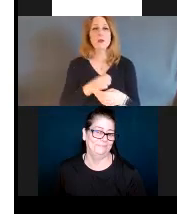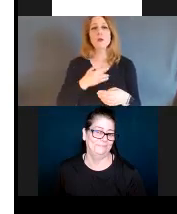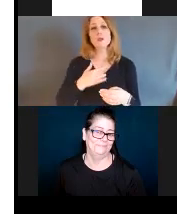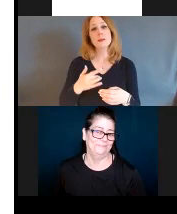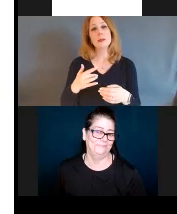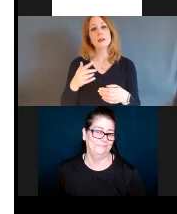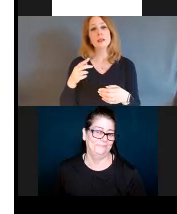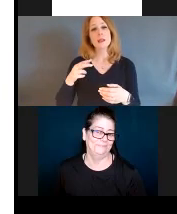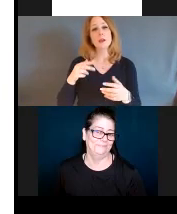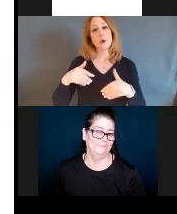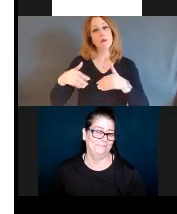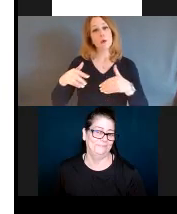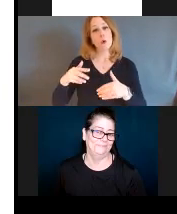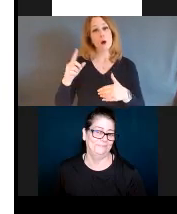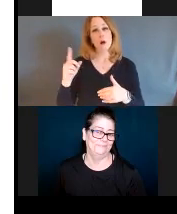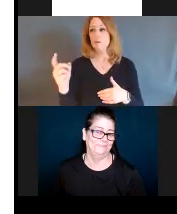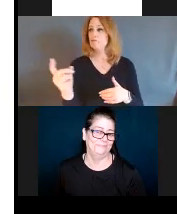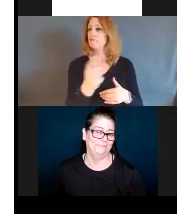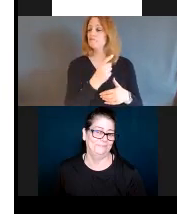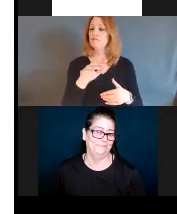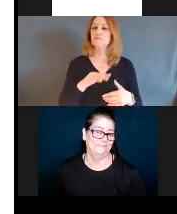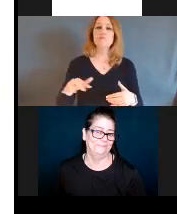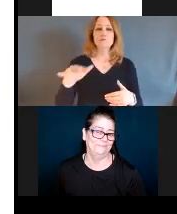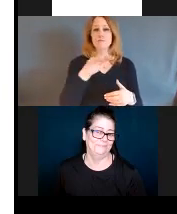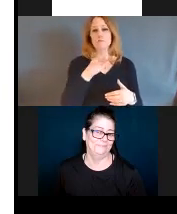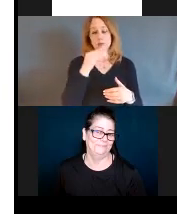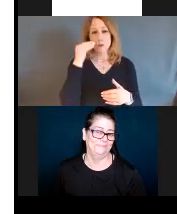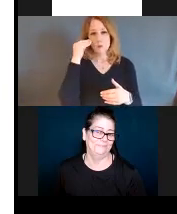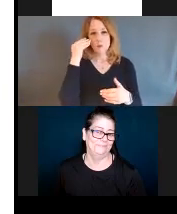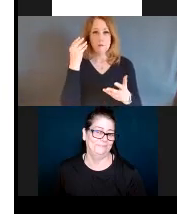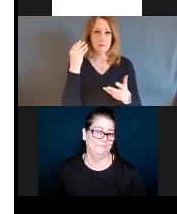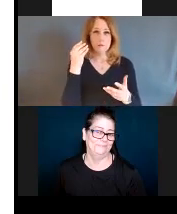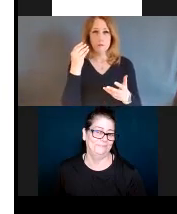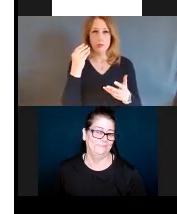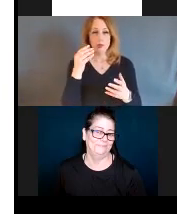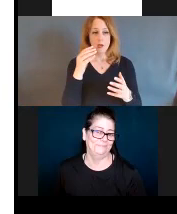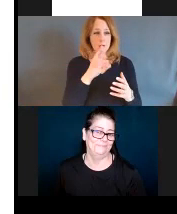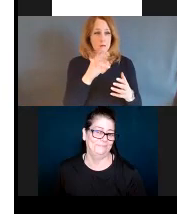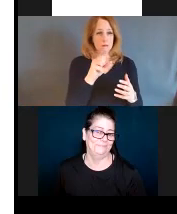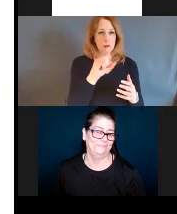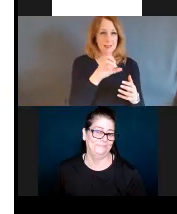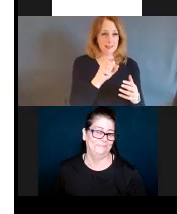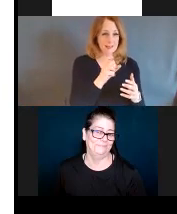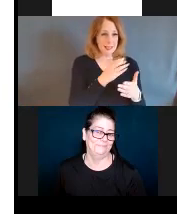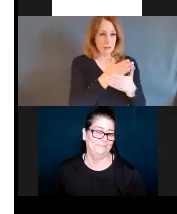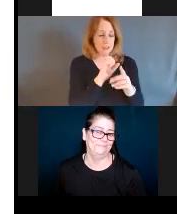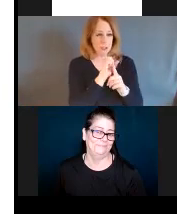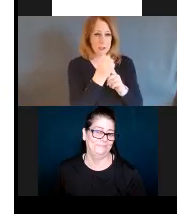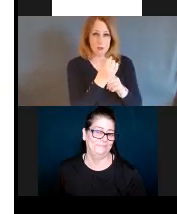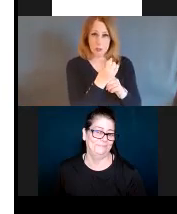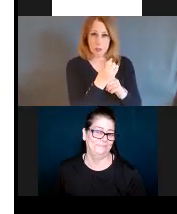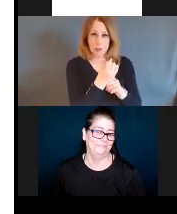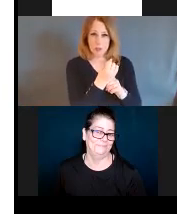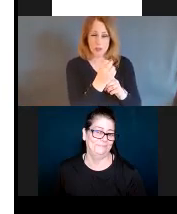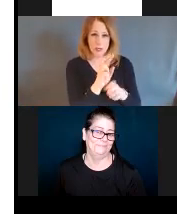walk around your neighborhood or around your block, if you're dealing with a crisis intervention at 2 in